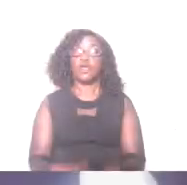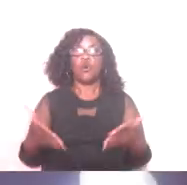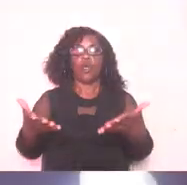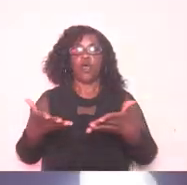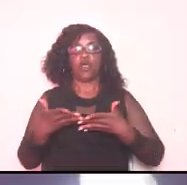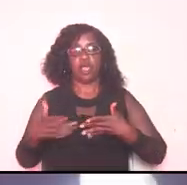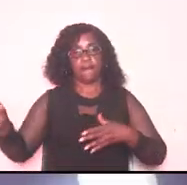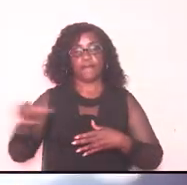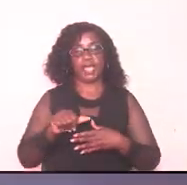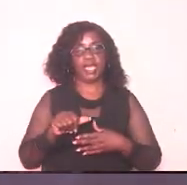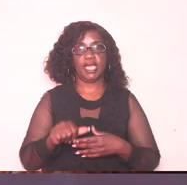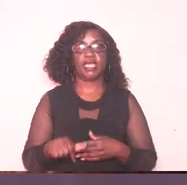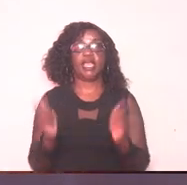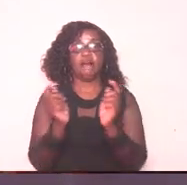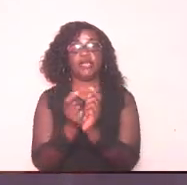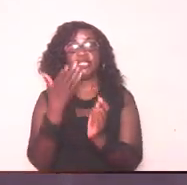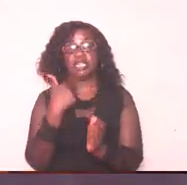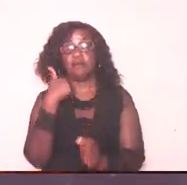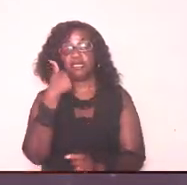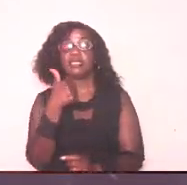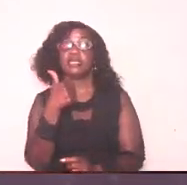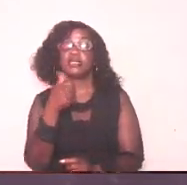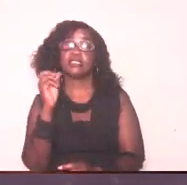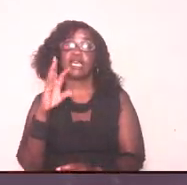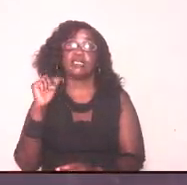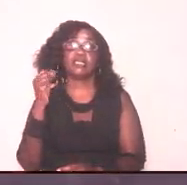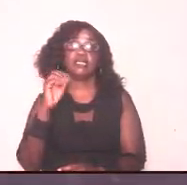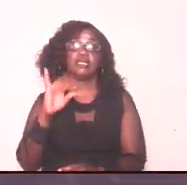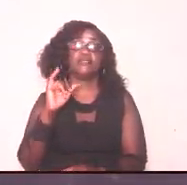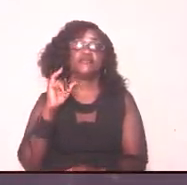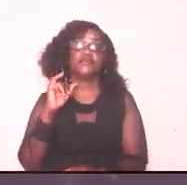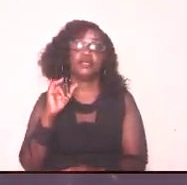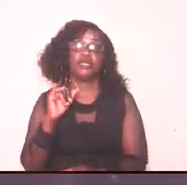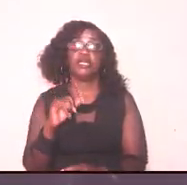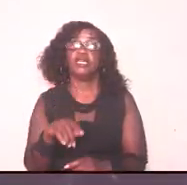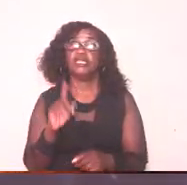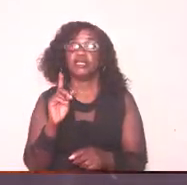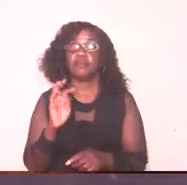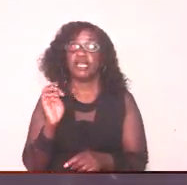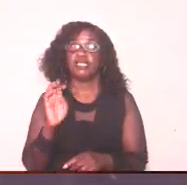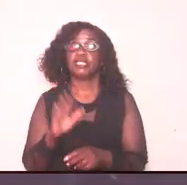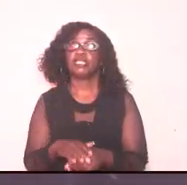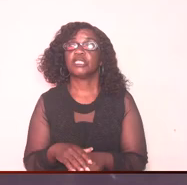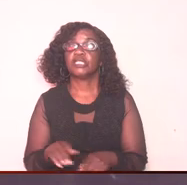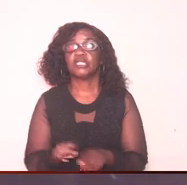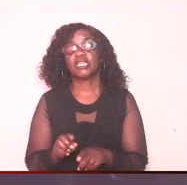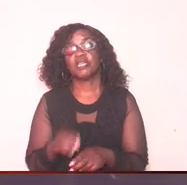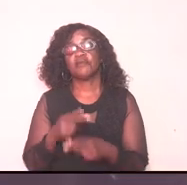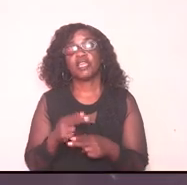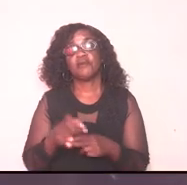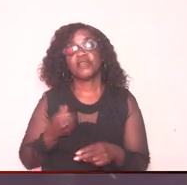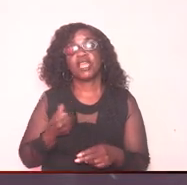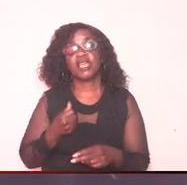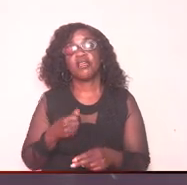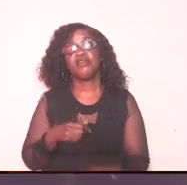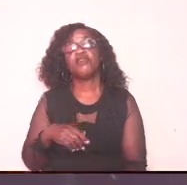Welcome back to the sixth edition of the SASI Debate Challenge. I am your debate mistress, .co.Nicole. We are here at